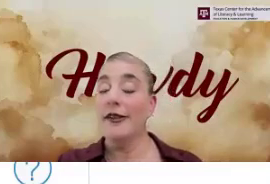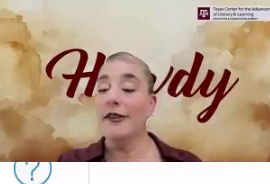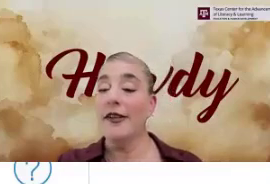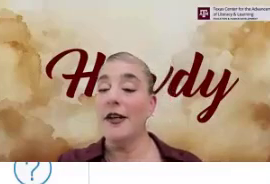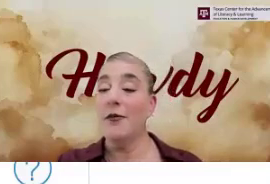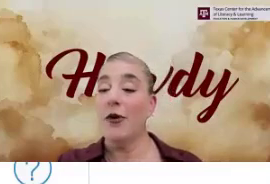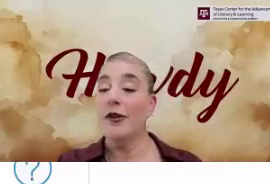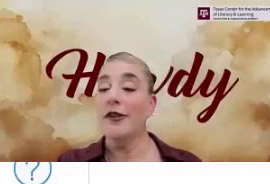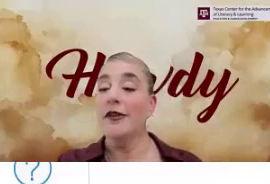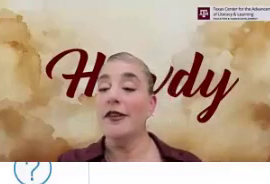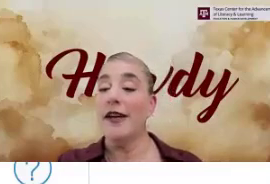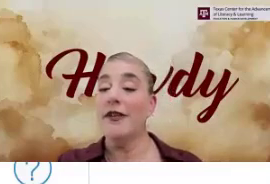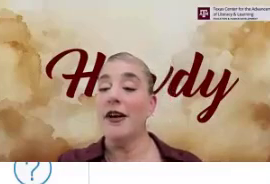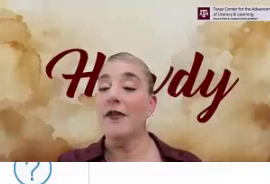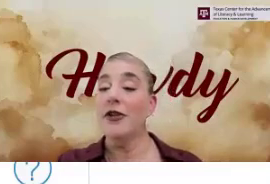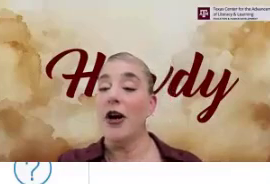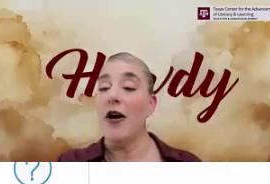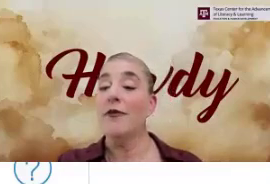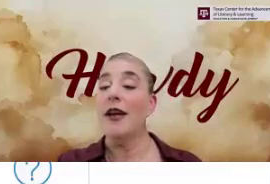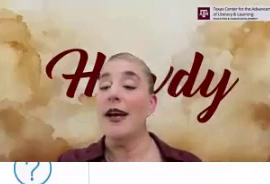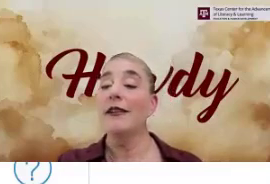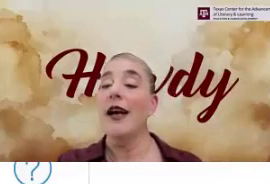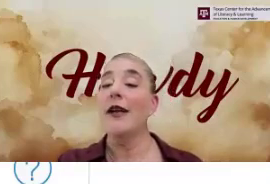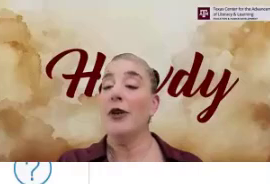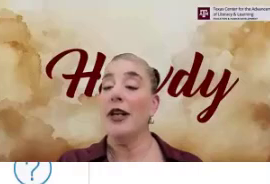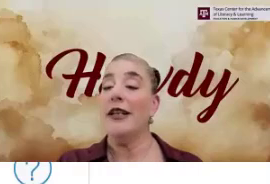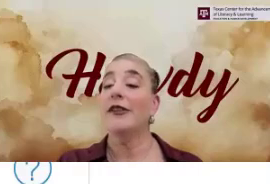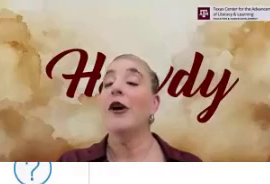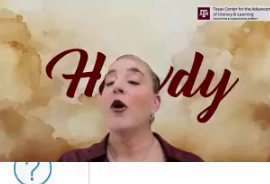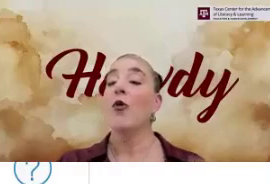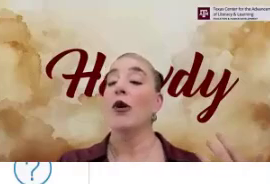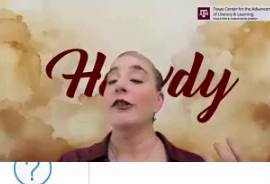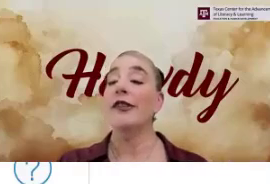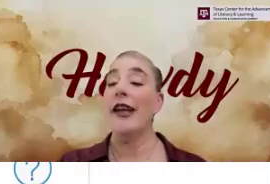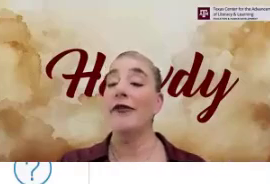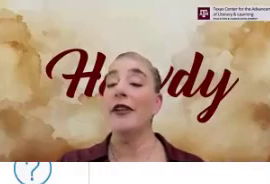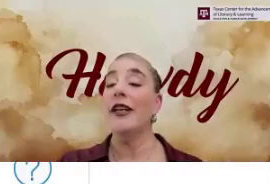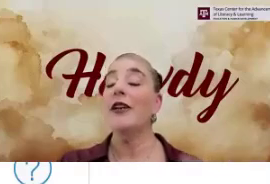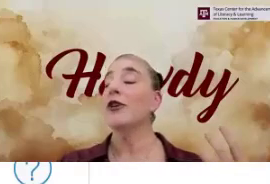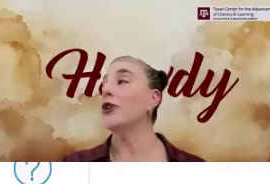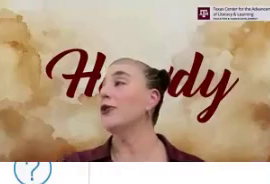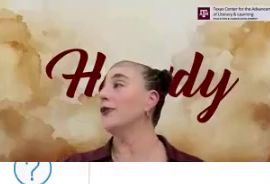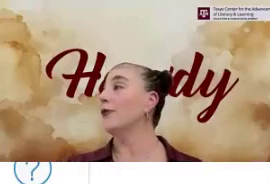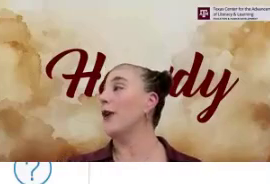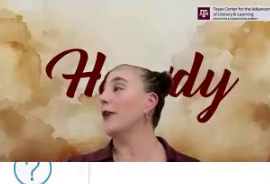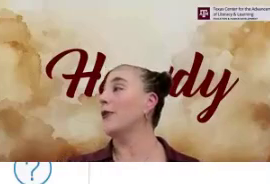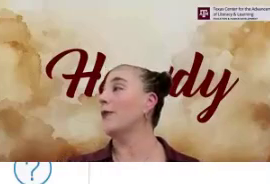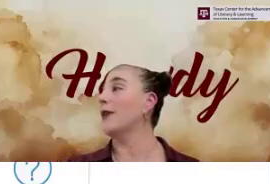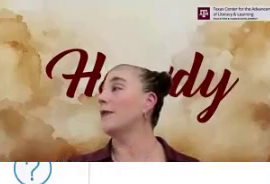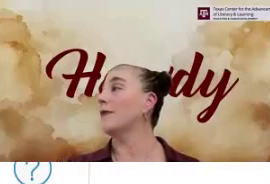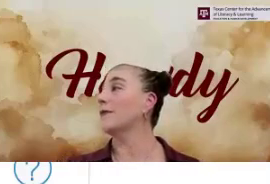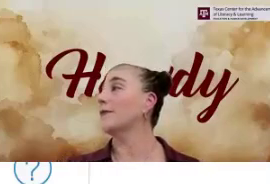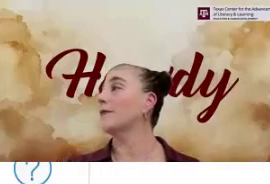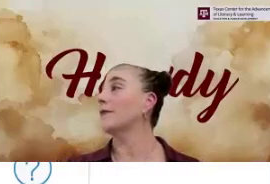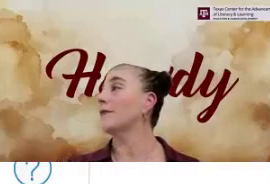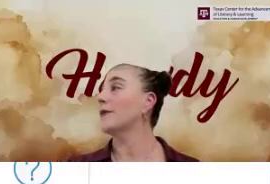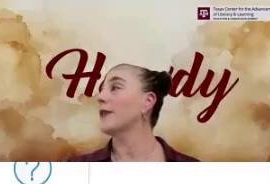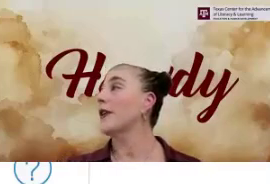That discusses the importance of safety on the job. The headline reads, work safely, use the right